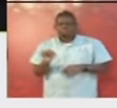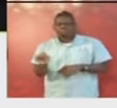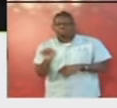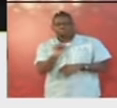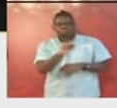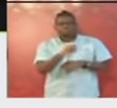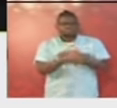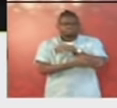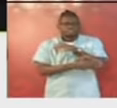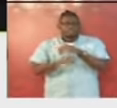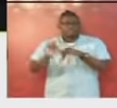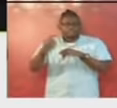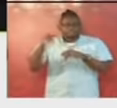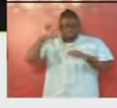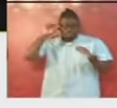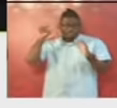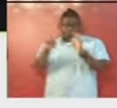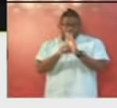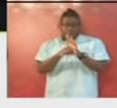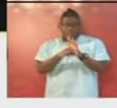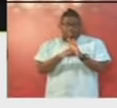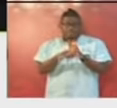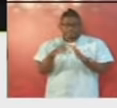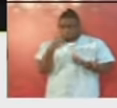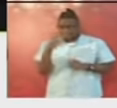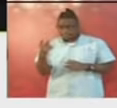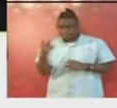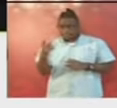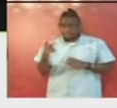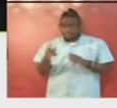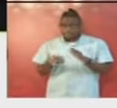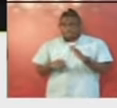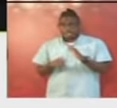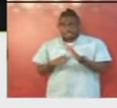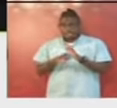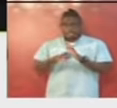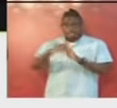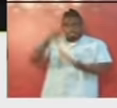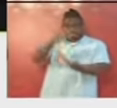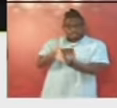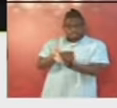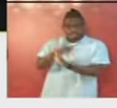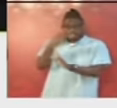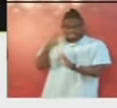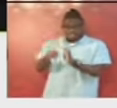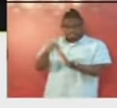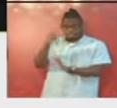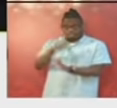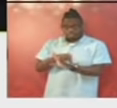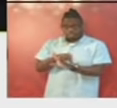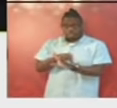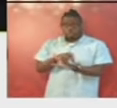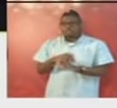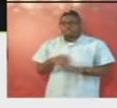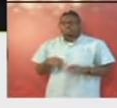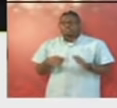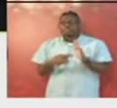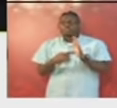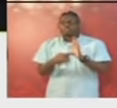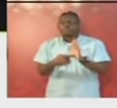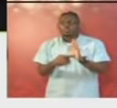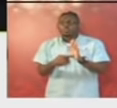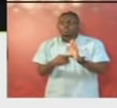now. In the April report, Morneau Shepell reported the